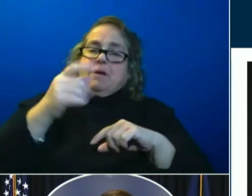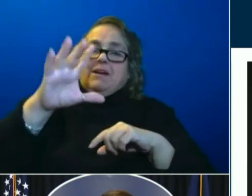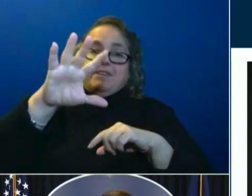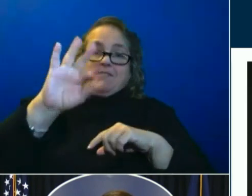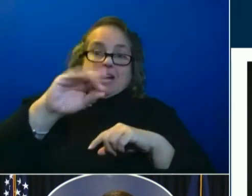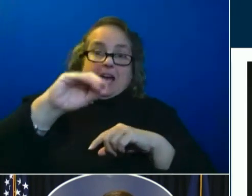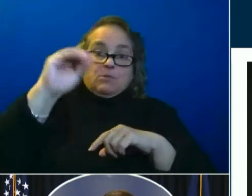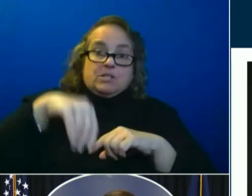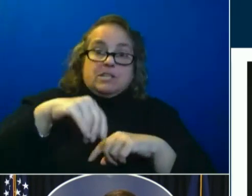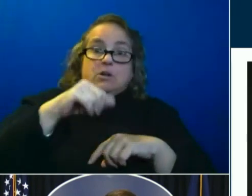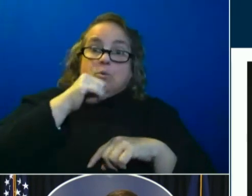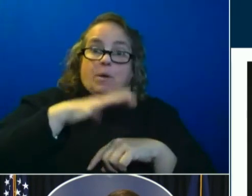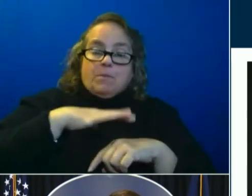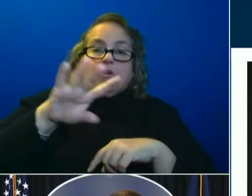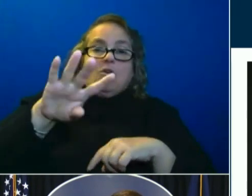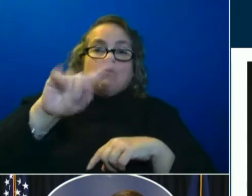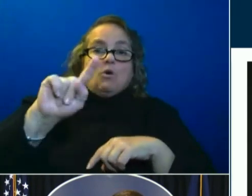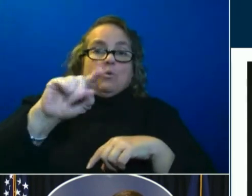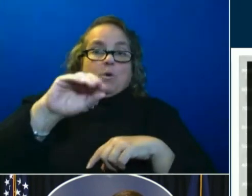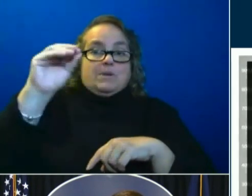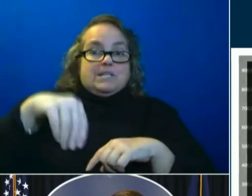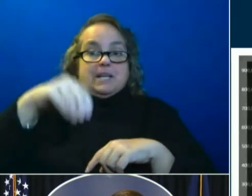41% men. Ethnicity,